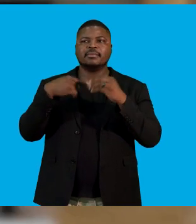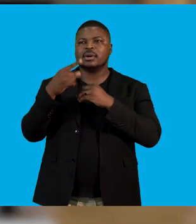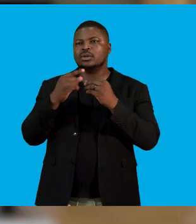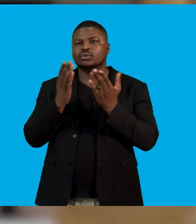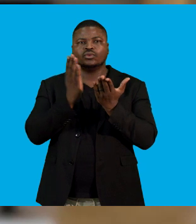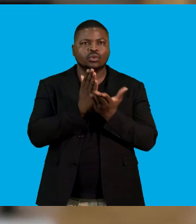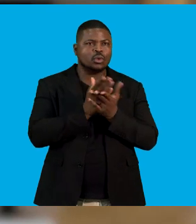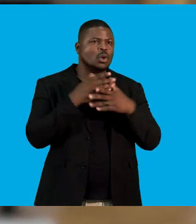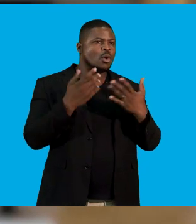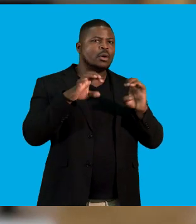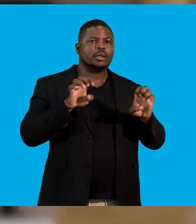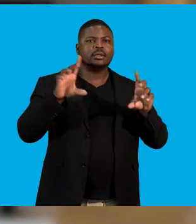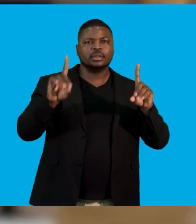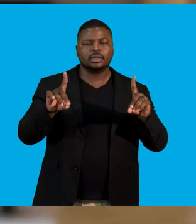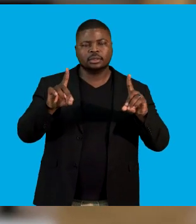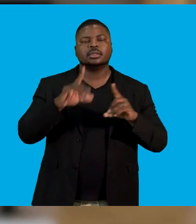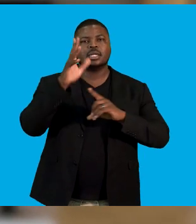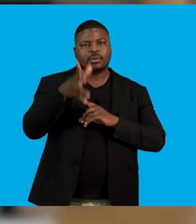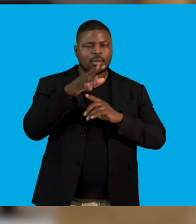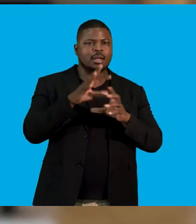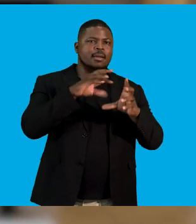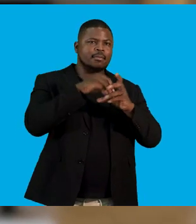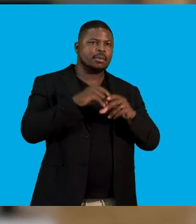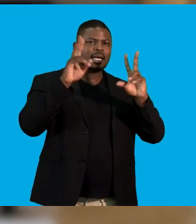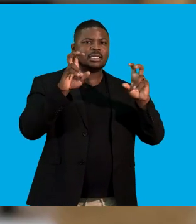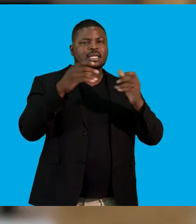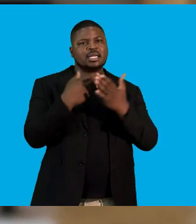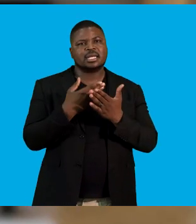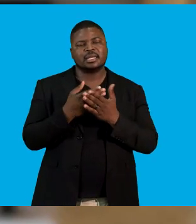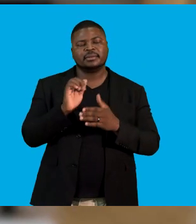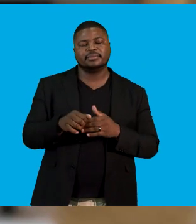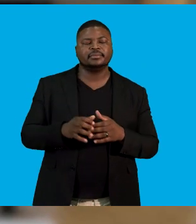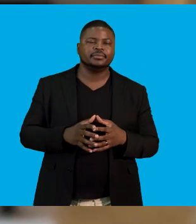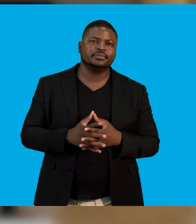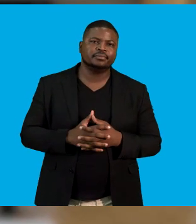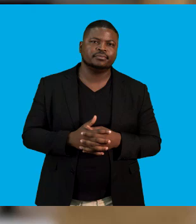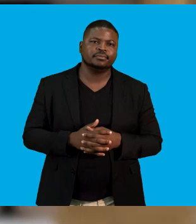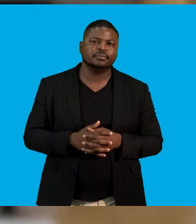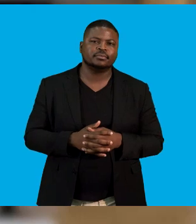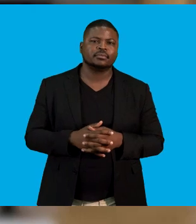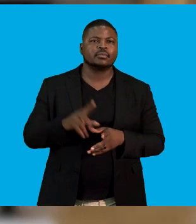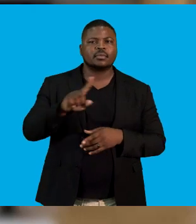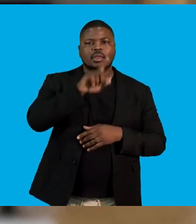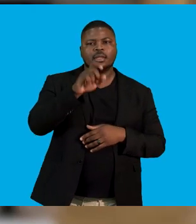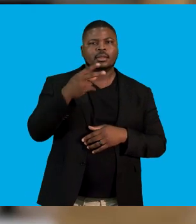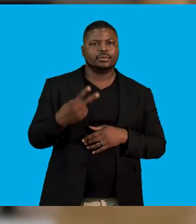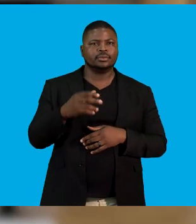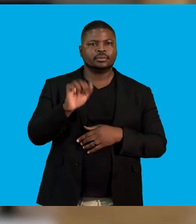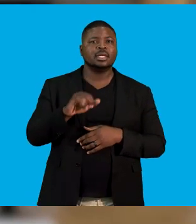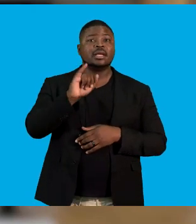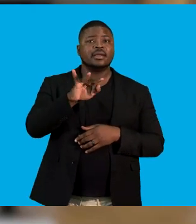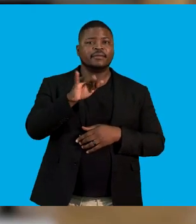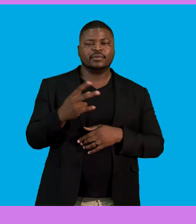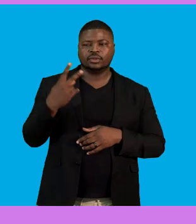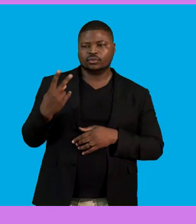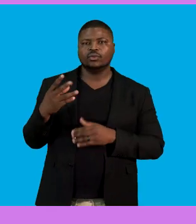about school or education, then it can be added as a title to our independent variable. Question two